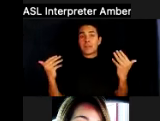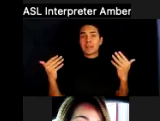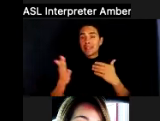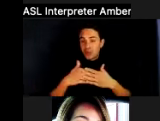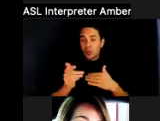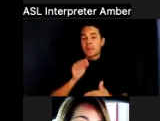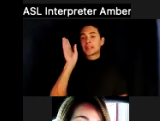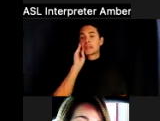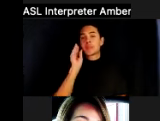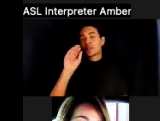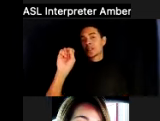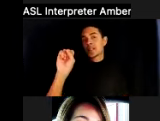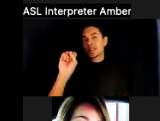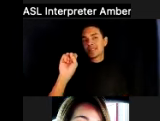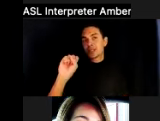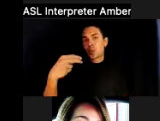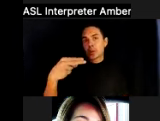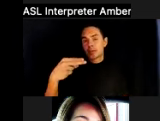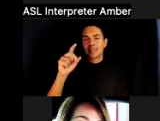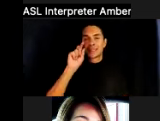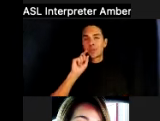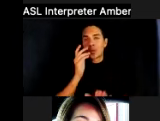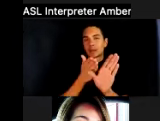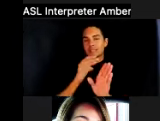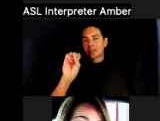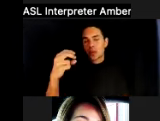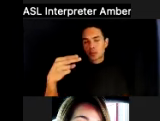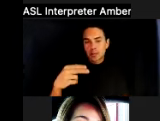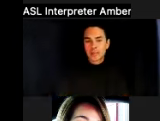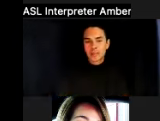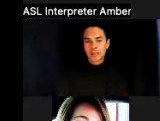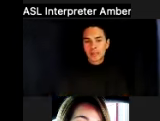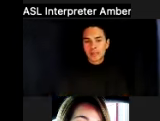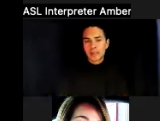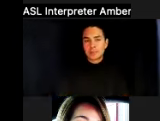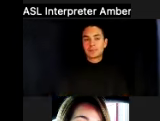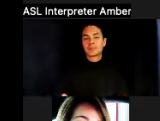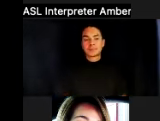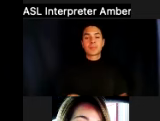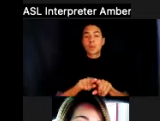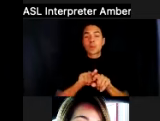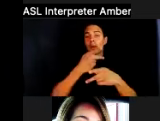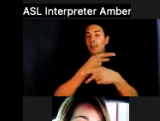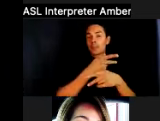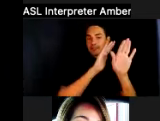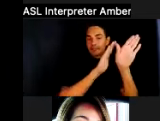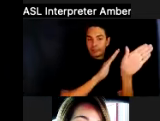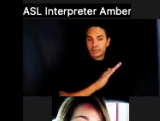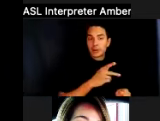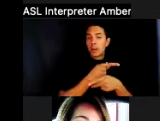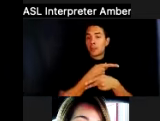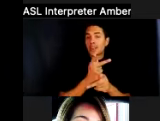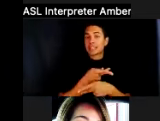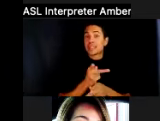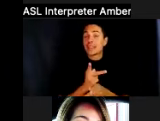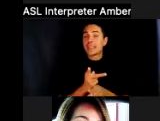experience sexual harassment. And then again, also productivity, right? Like can't work, or I can't focus, I can't do my work as